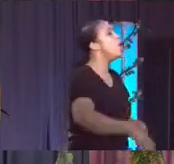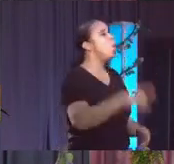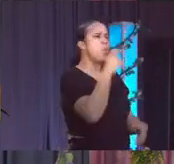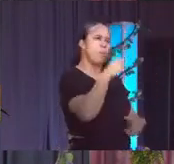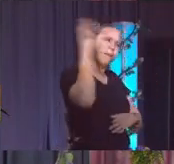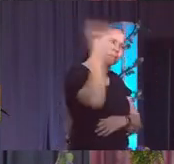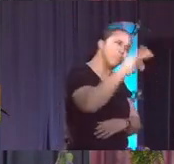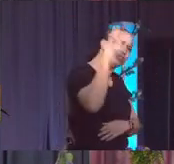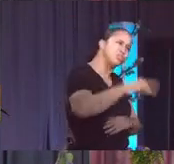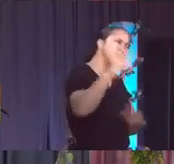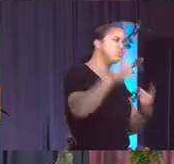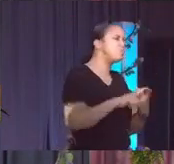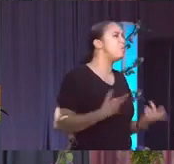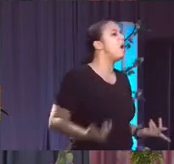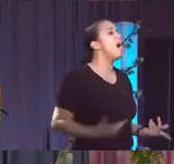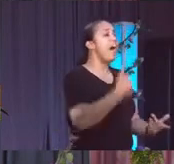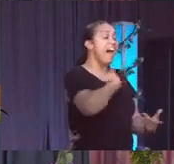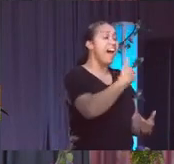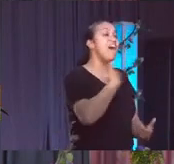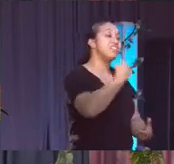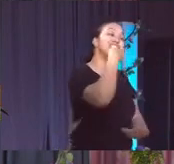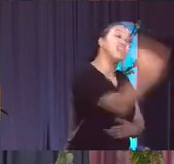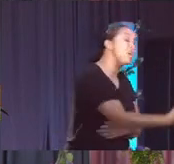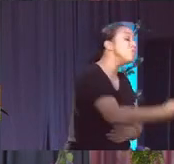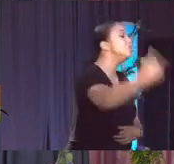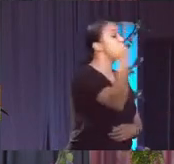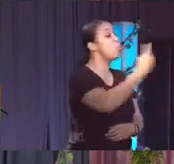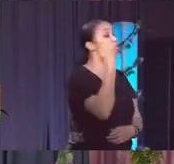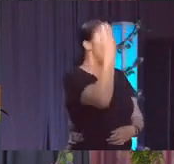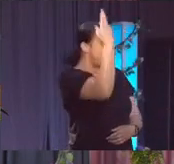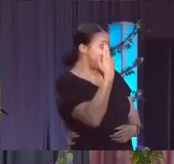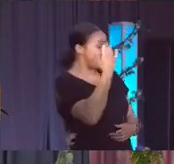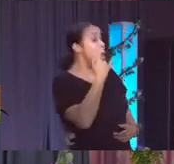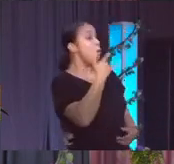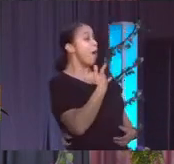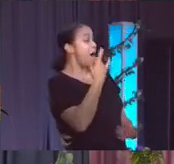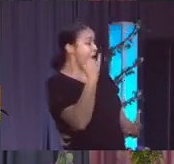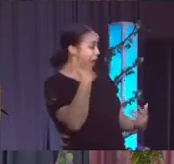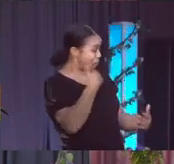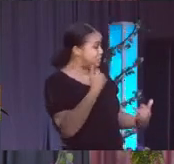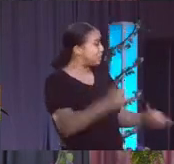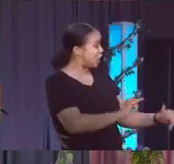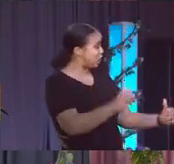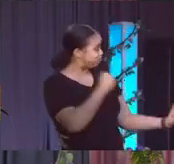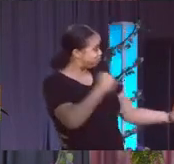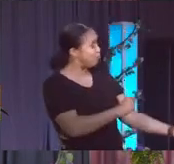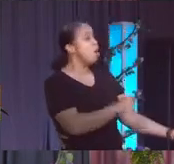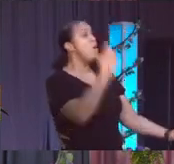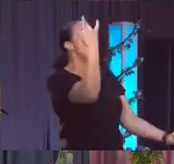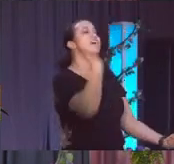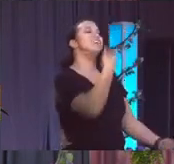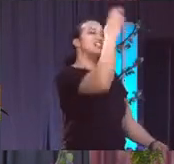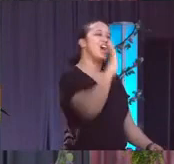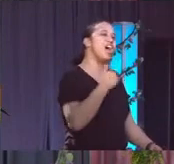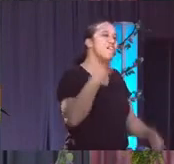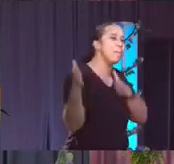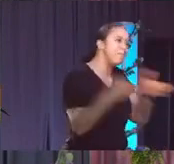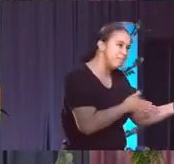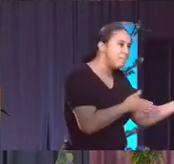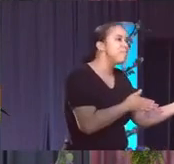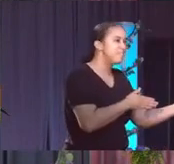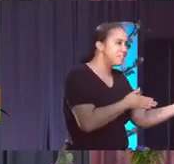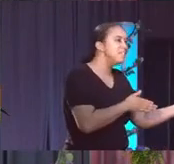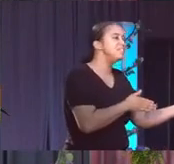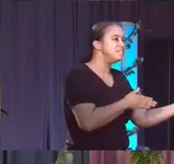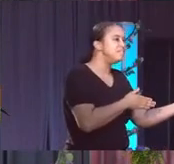am I preaching to right now? I got to tell somebody that the reason I'm still standing is because God had a plan.